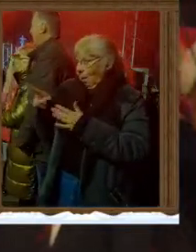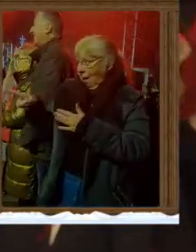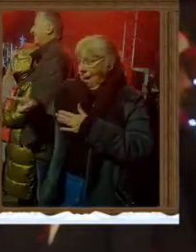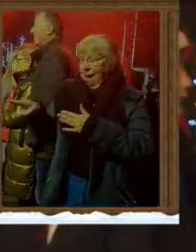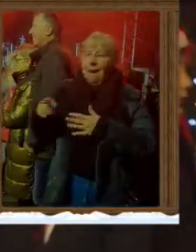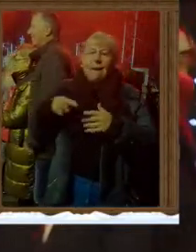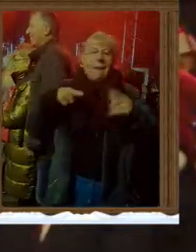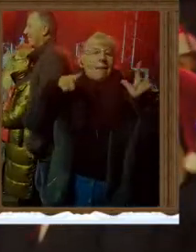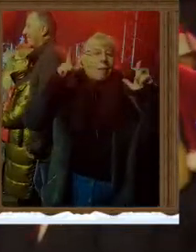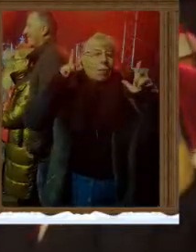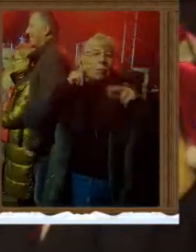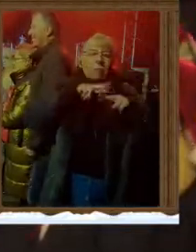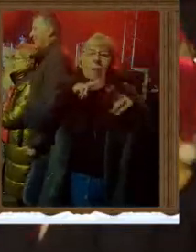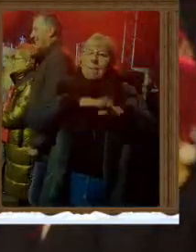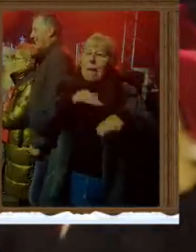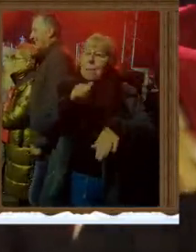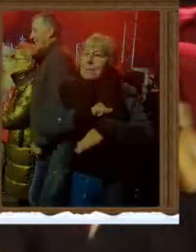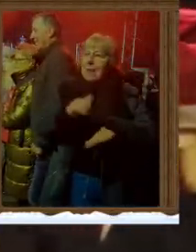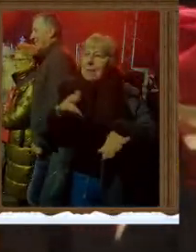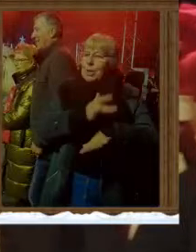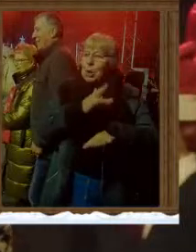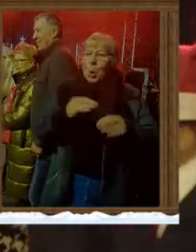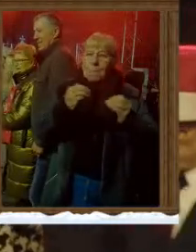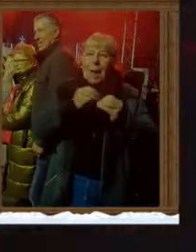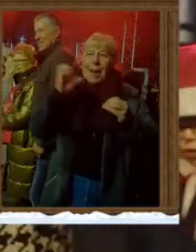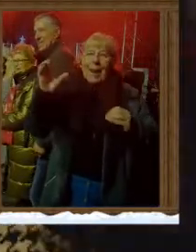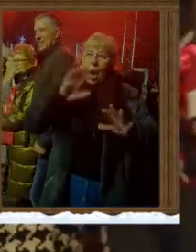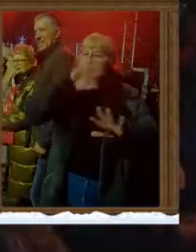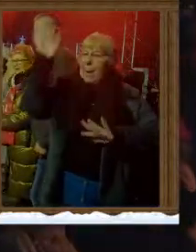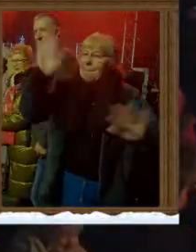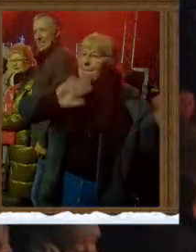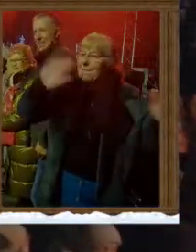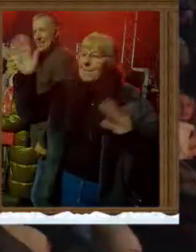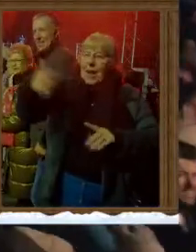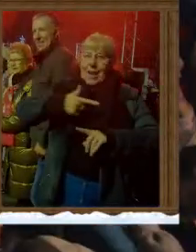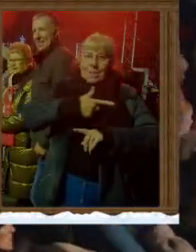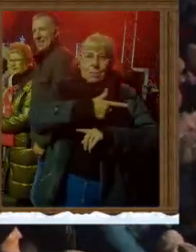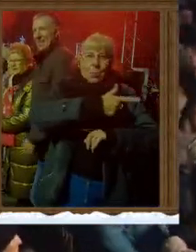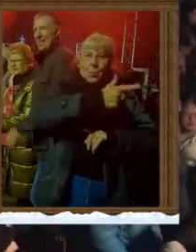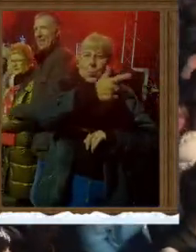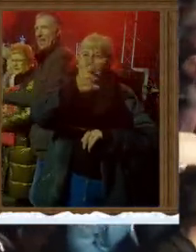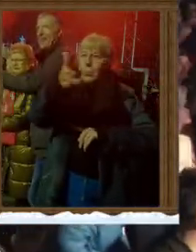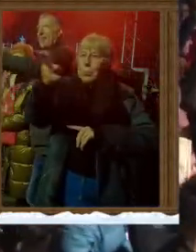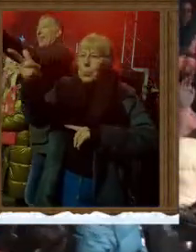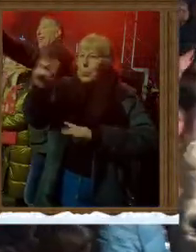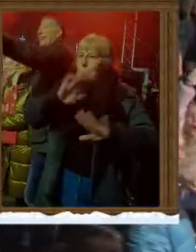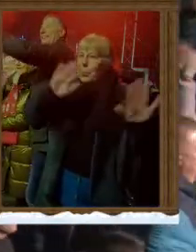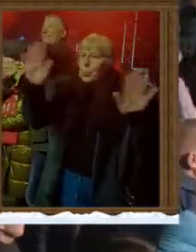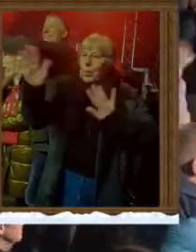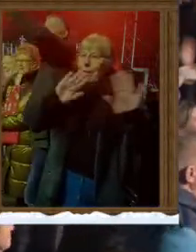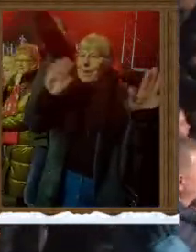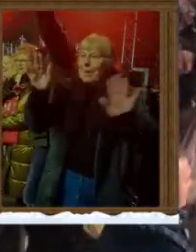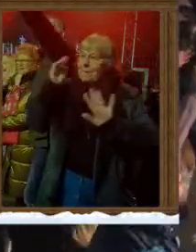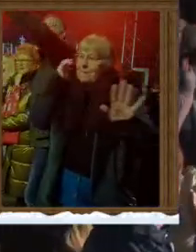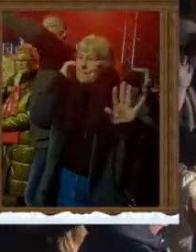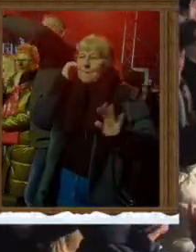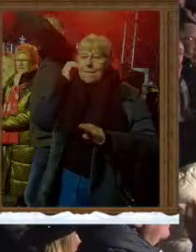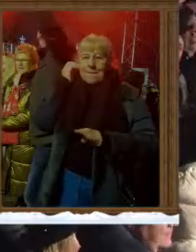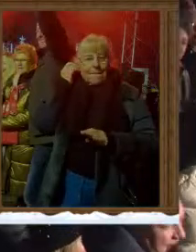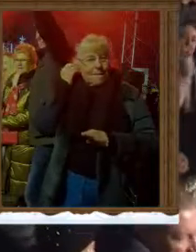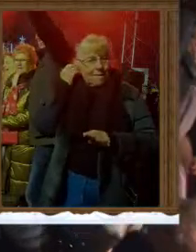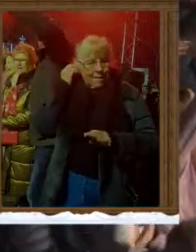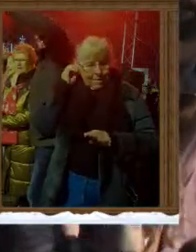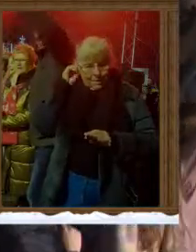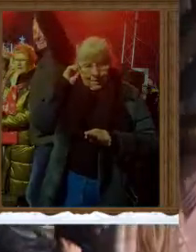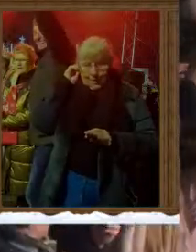Saturday Show. And a big Ballyclare wave as we pan the camera over your head to everybody who's watching us on